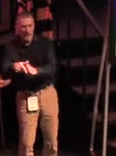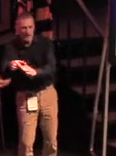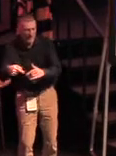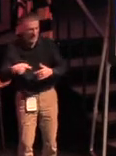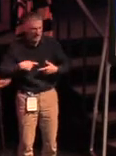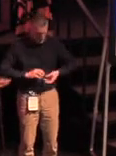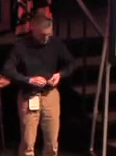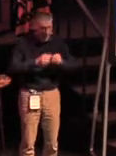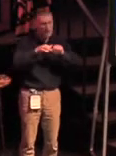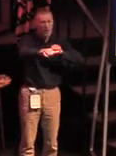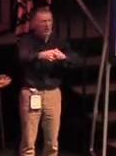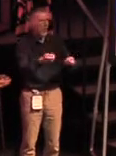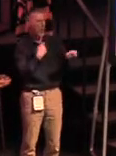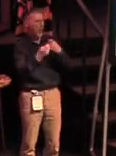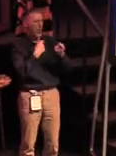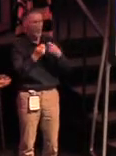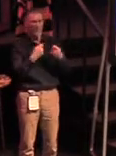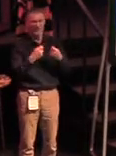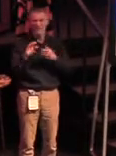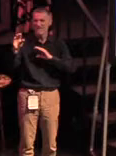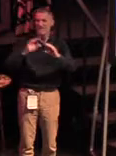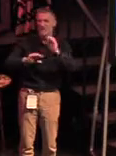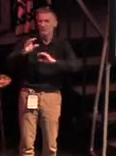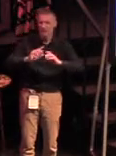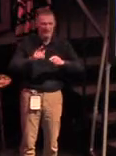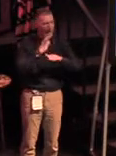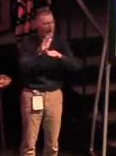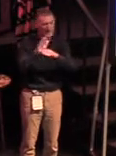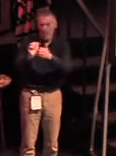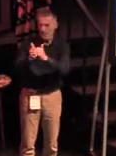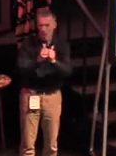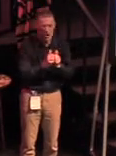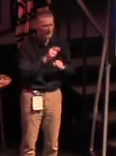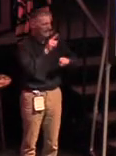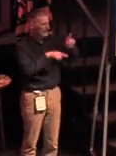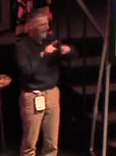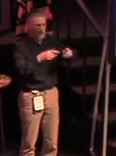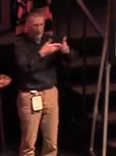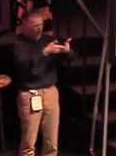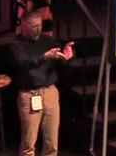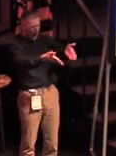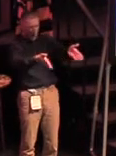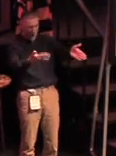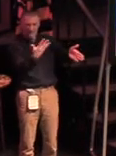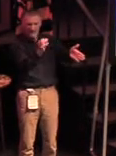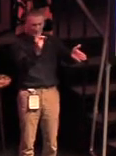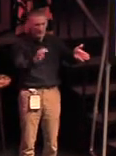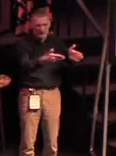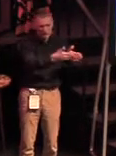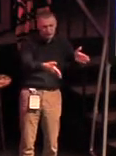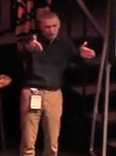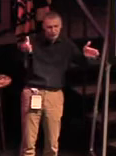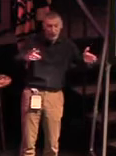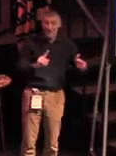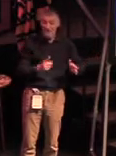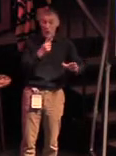and fundraised for it. I focused on external partnerships. I increased the diversity of young people by 50%. In my